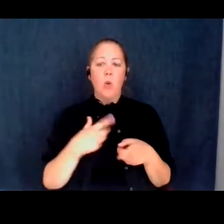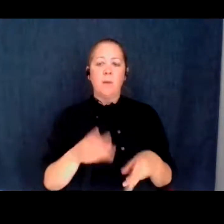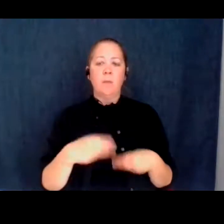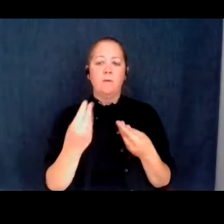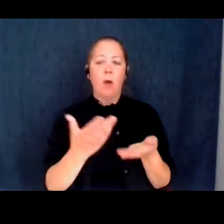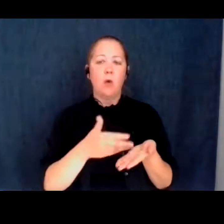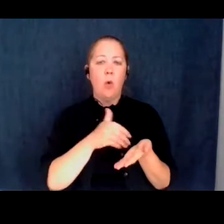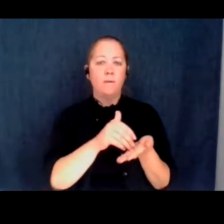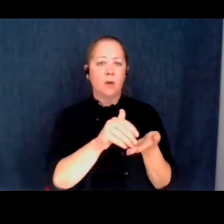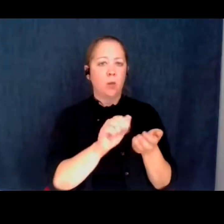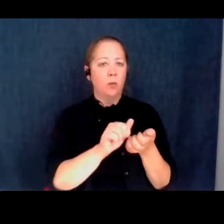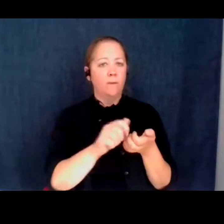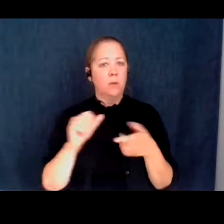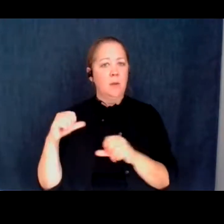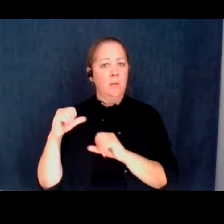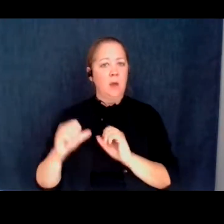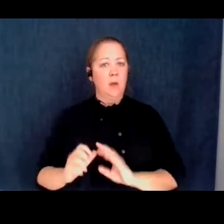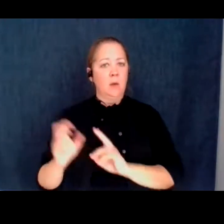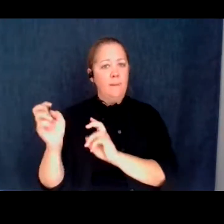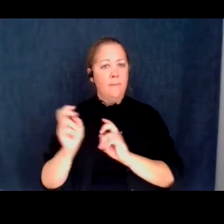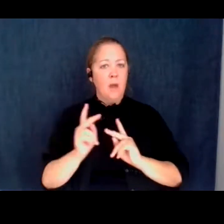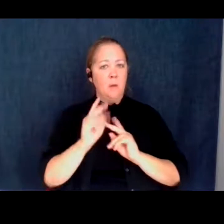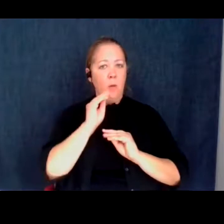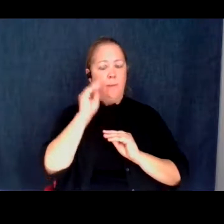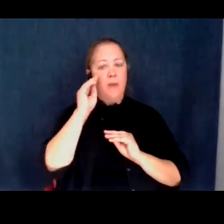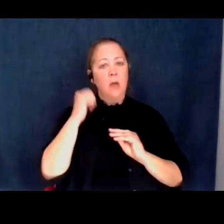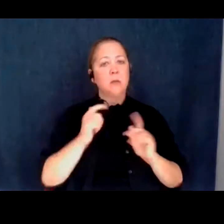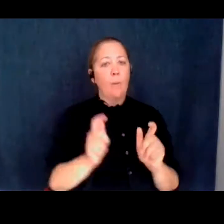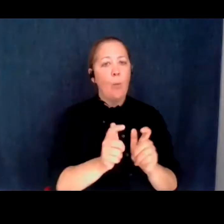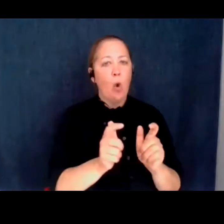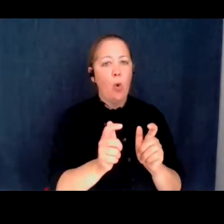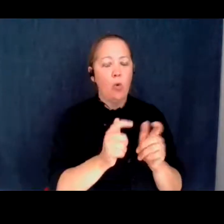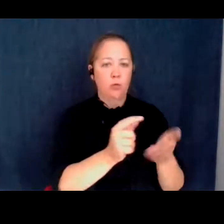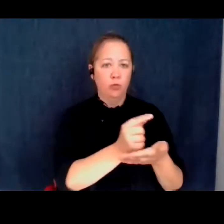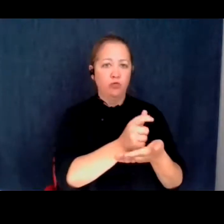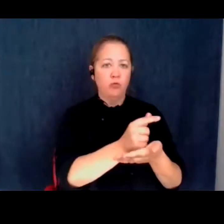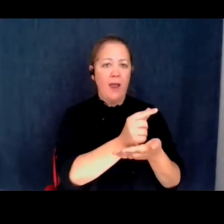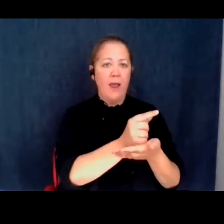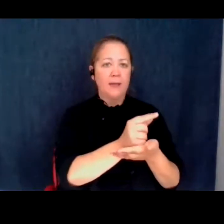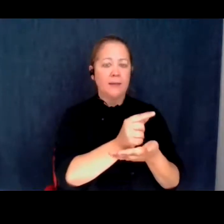because small grants are a big component of alumni programming, community service.